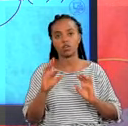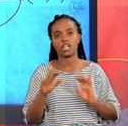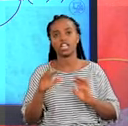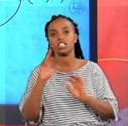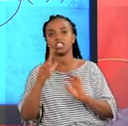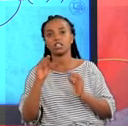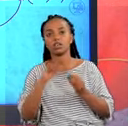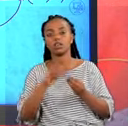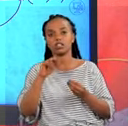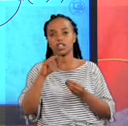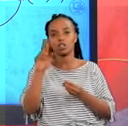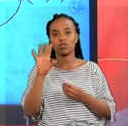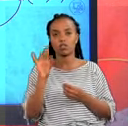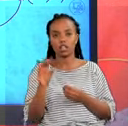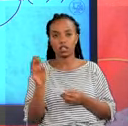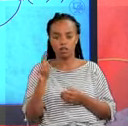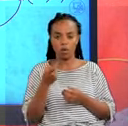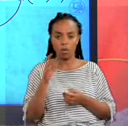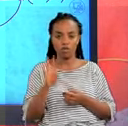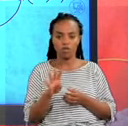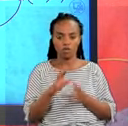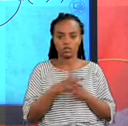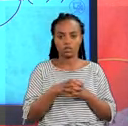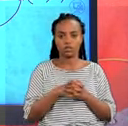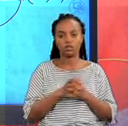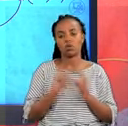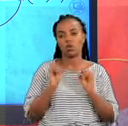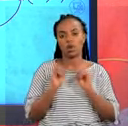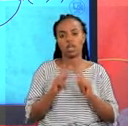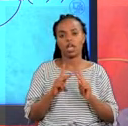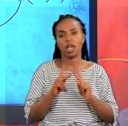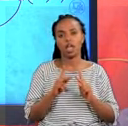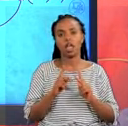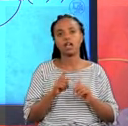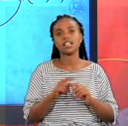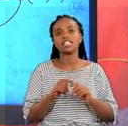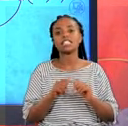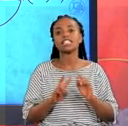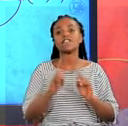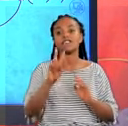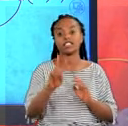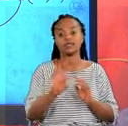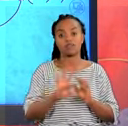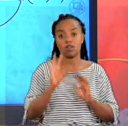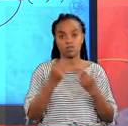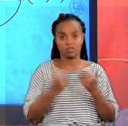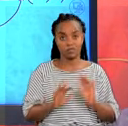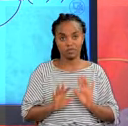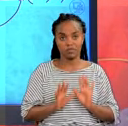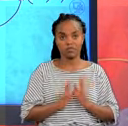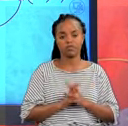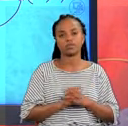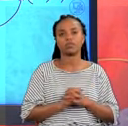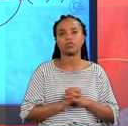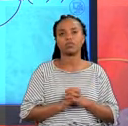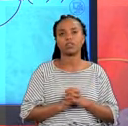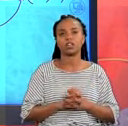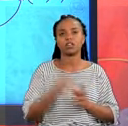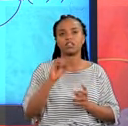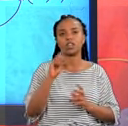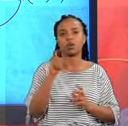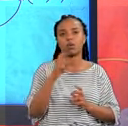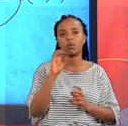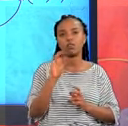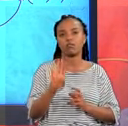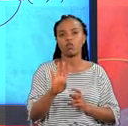of 8,4. Okay, so the vertices, we have found the vertices, the four vertices,